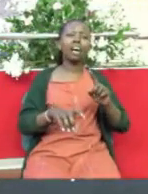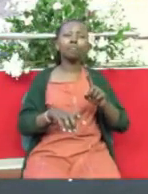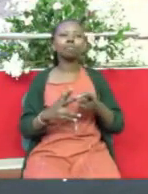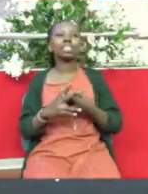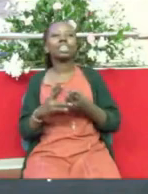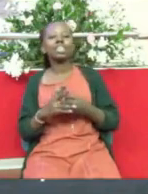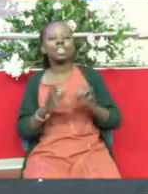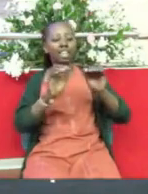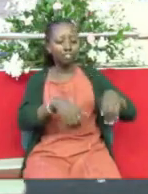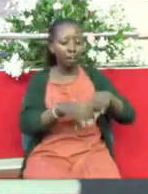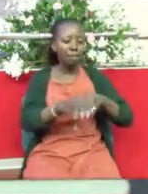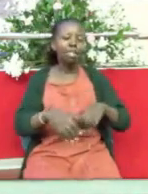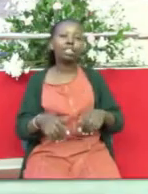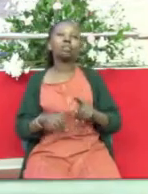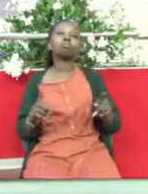progress.